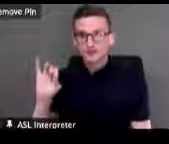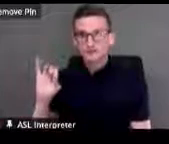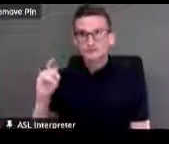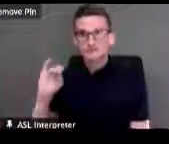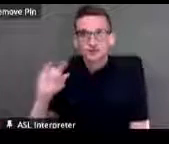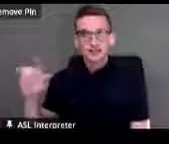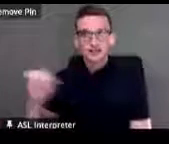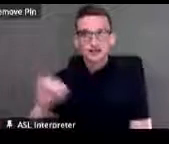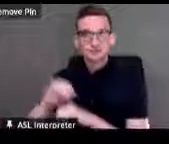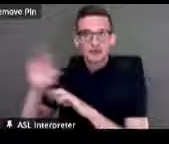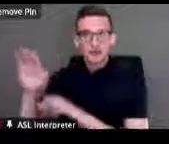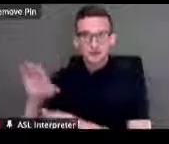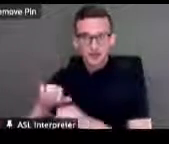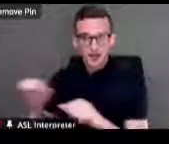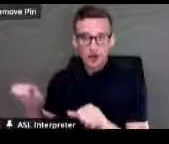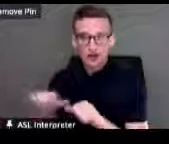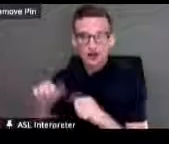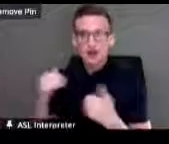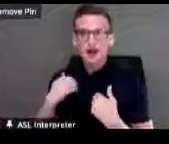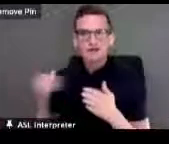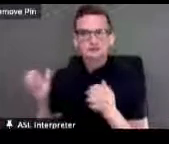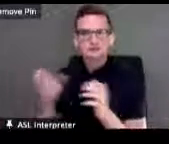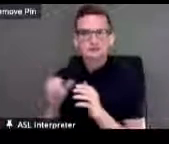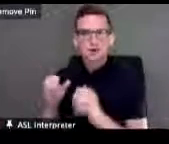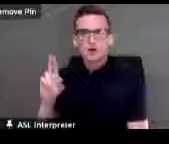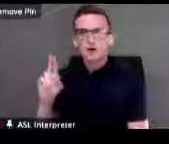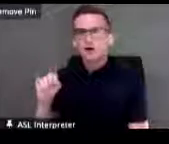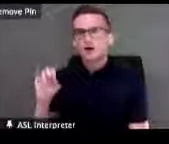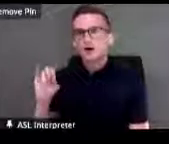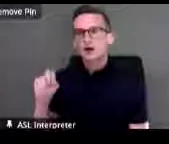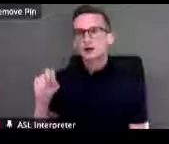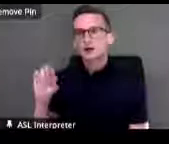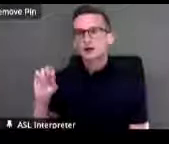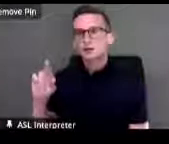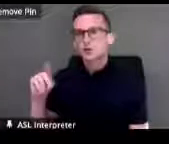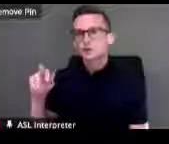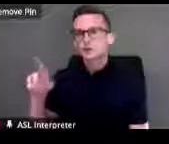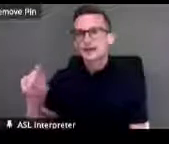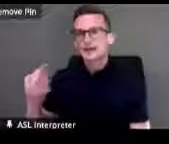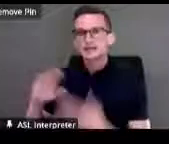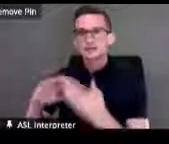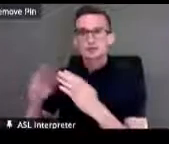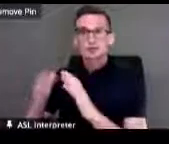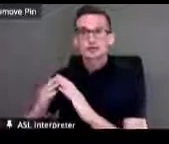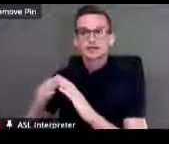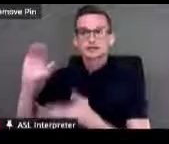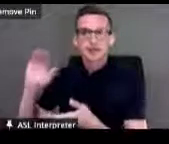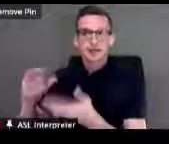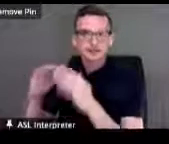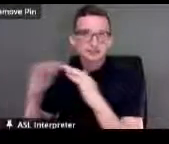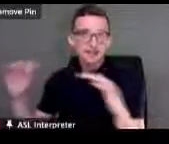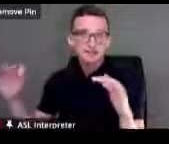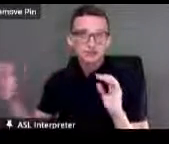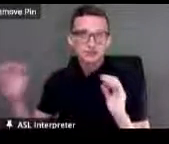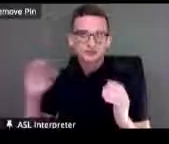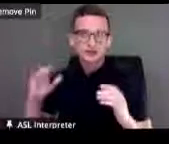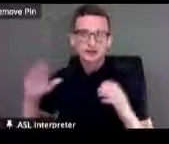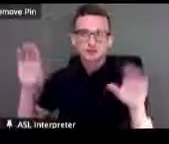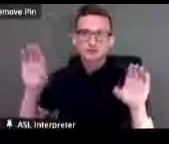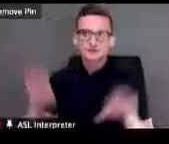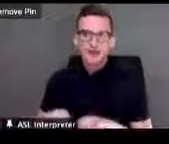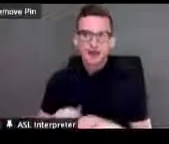unincorporated communities that are less diverse than the valley, and the residents are always concerned with